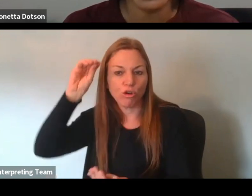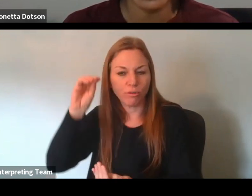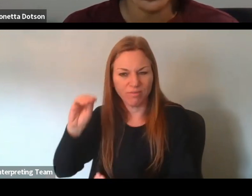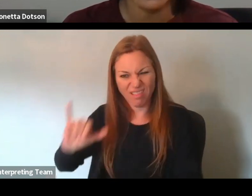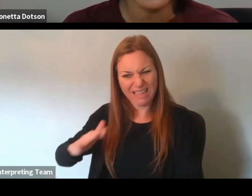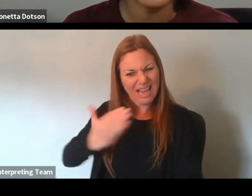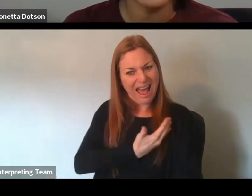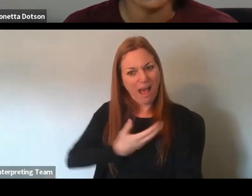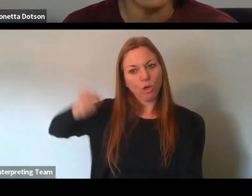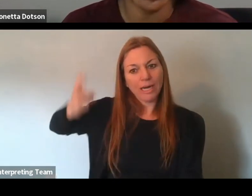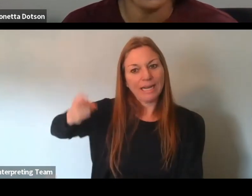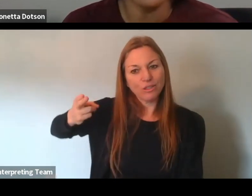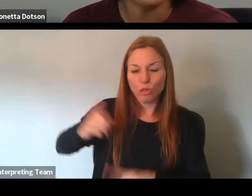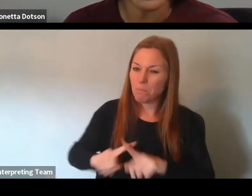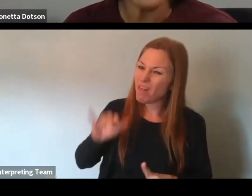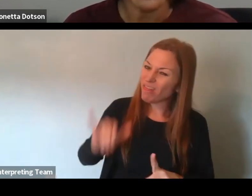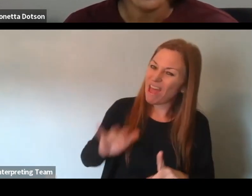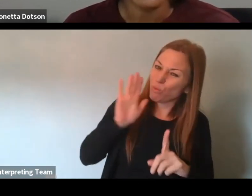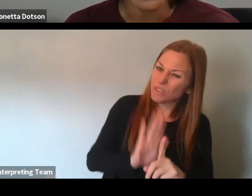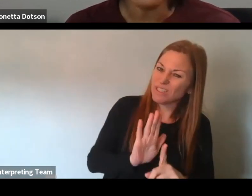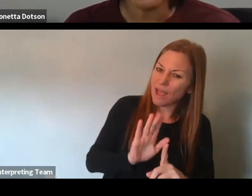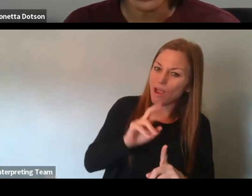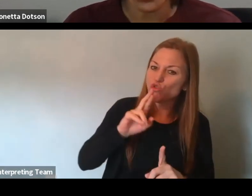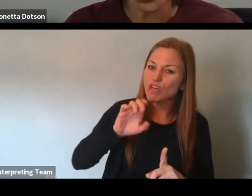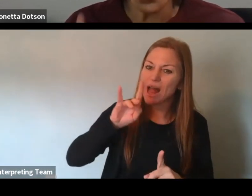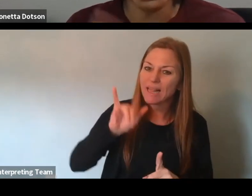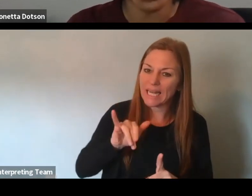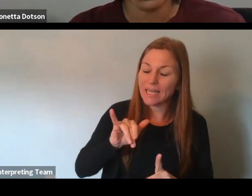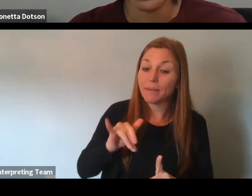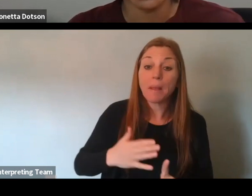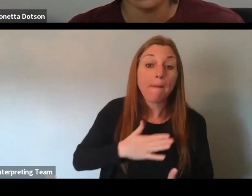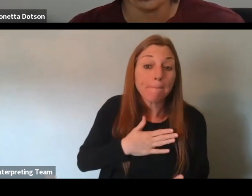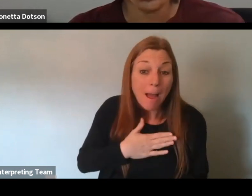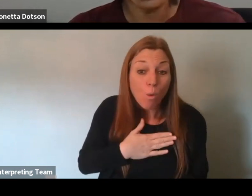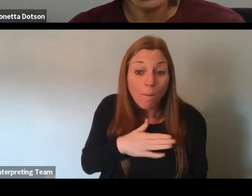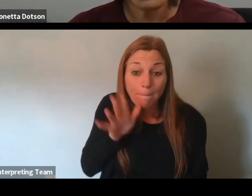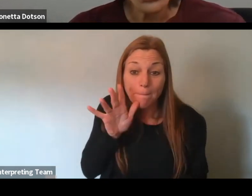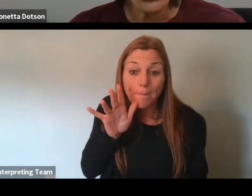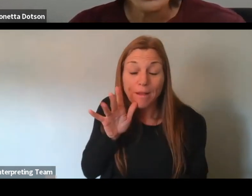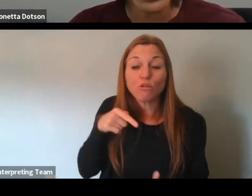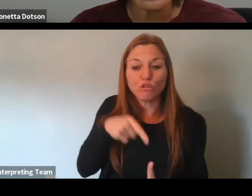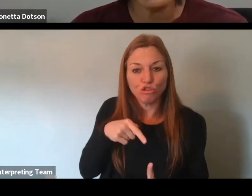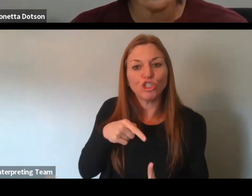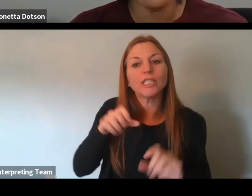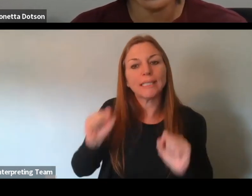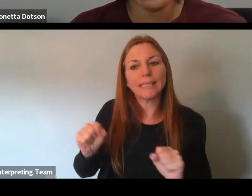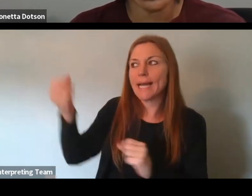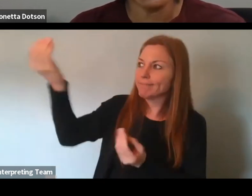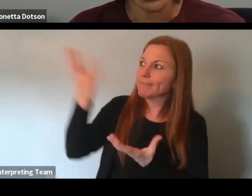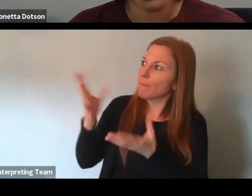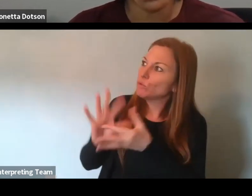not being able to go to certain playgrounds when she was a kid. And she lived through that. That affects her perspective on the